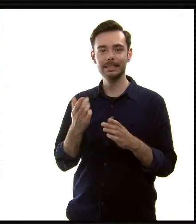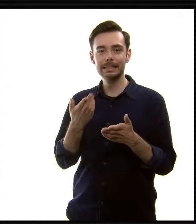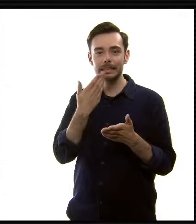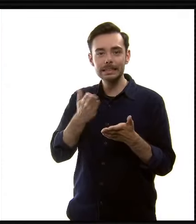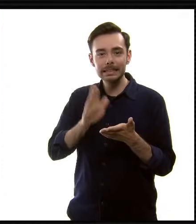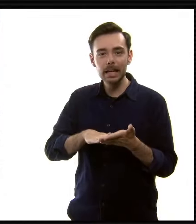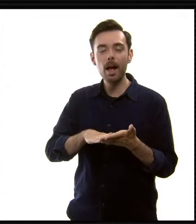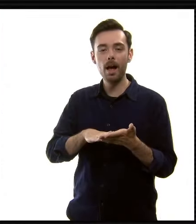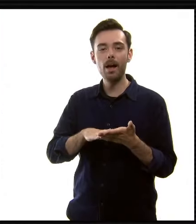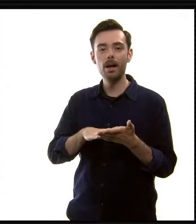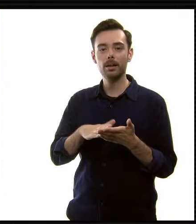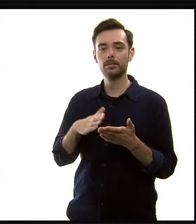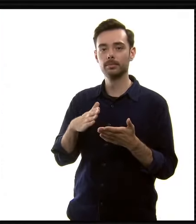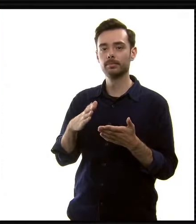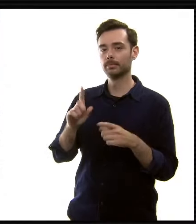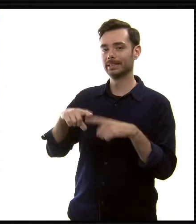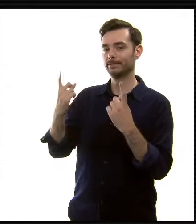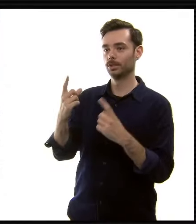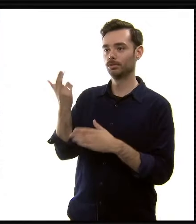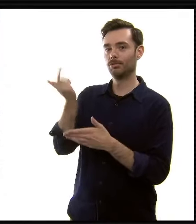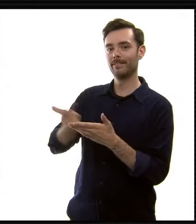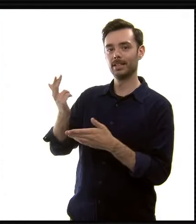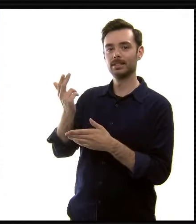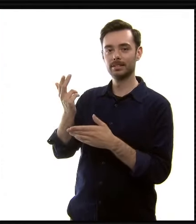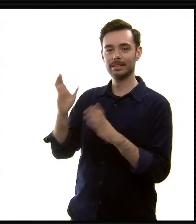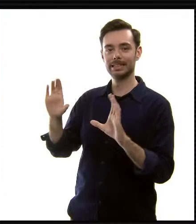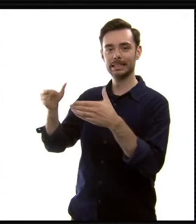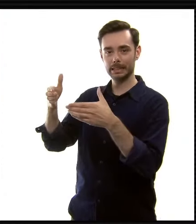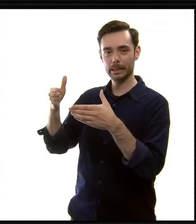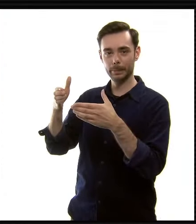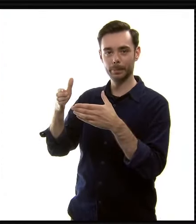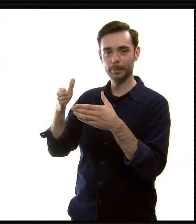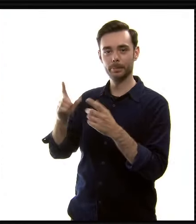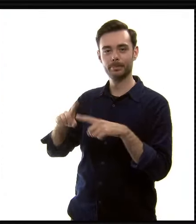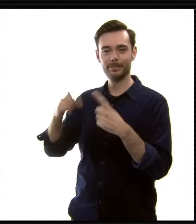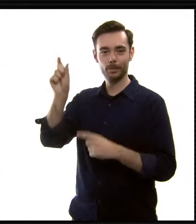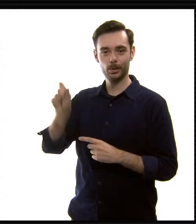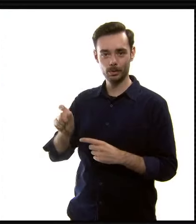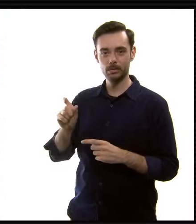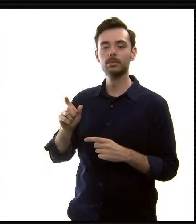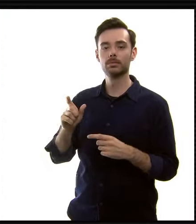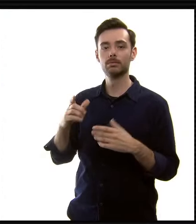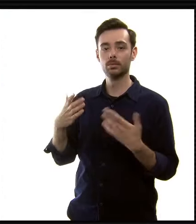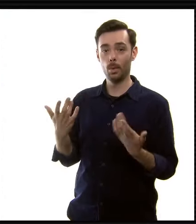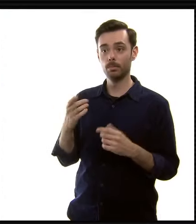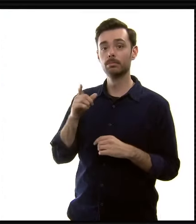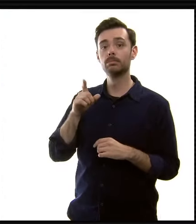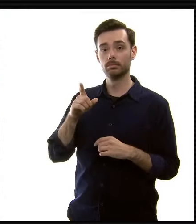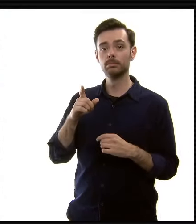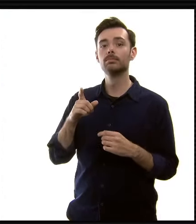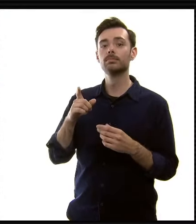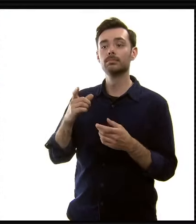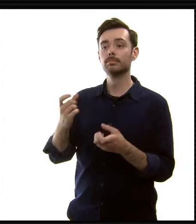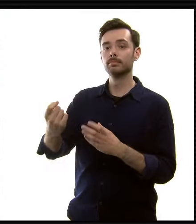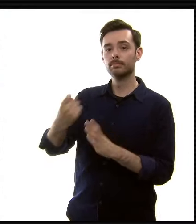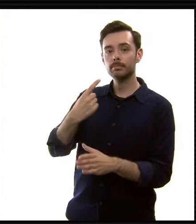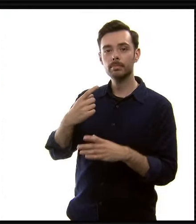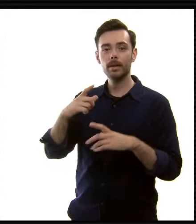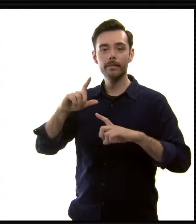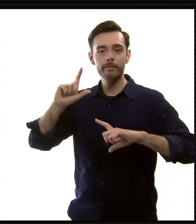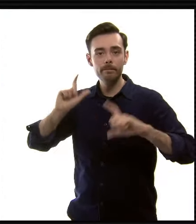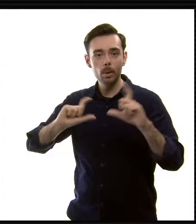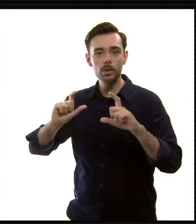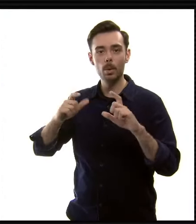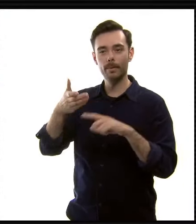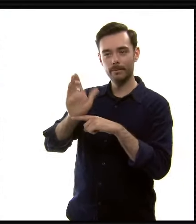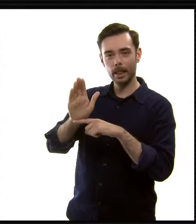created by a talented graphic design team, in this instance led by Ashwin Visser. So we get sent a load of reference material, behind-the-scenes photos and scripts that they